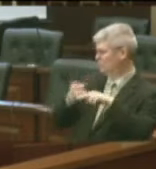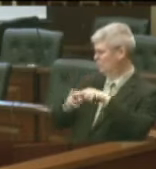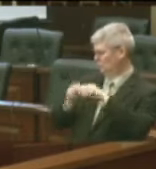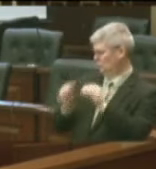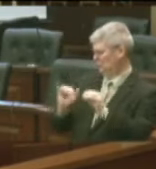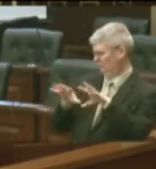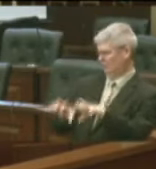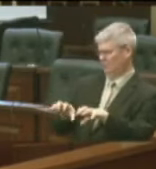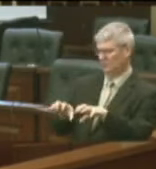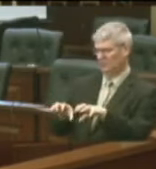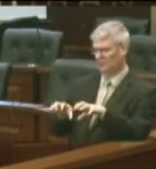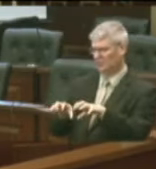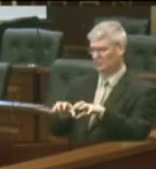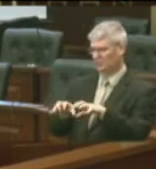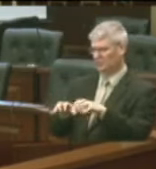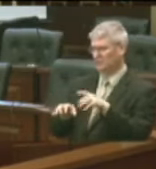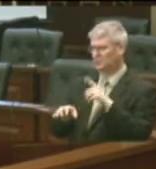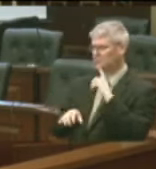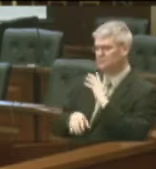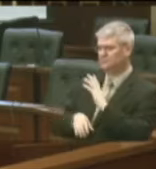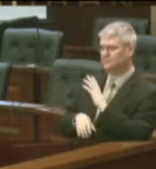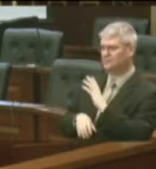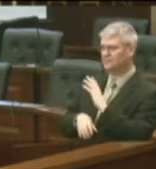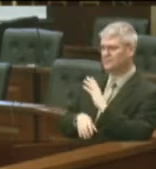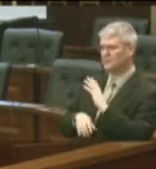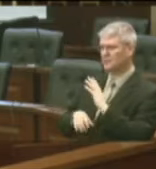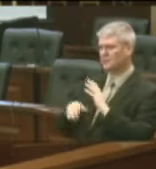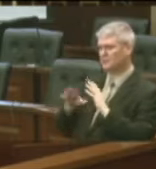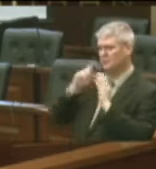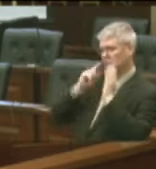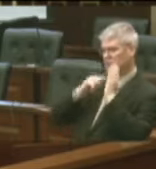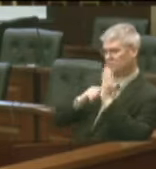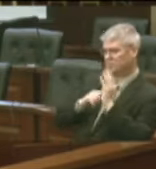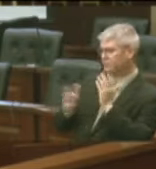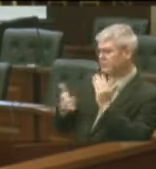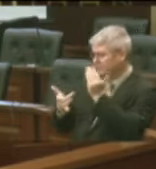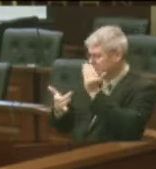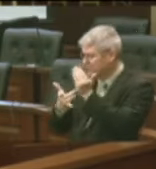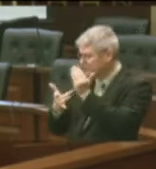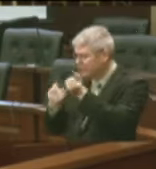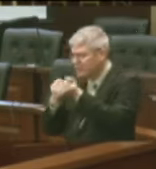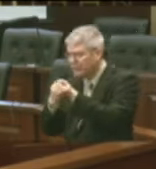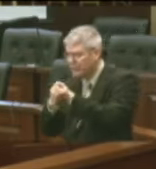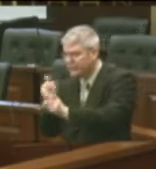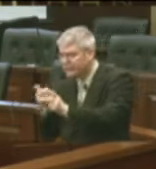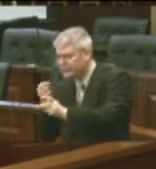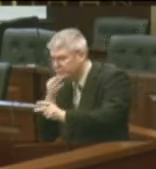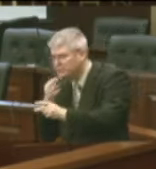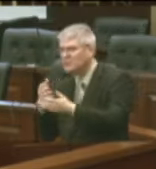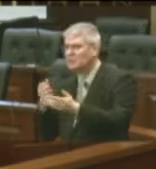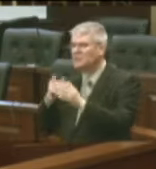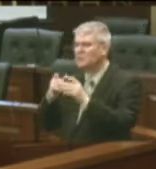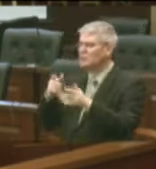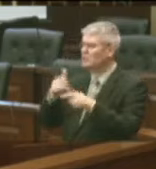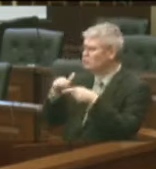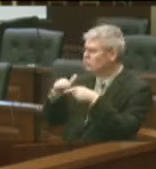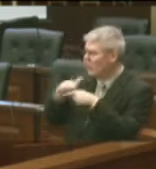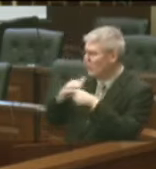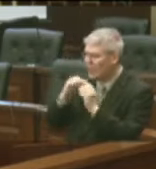professional development, technology. And so back to Kevin's question, they have to be COVID related. So if you